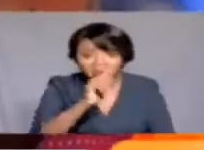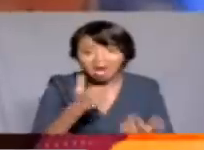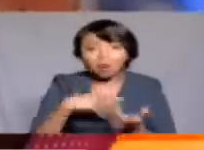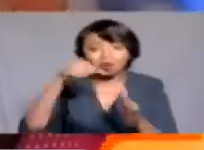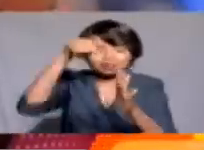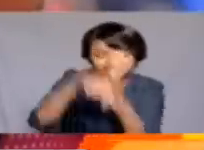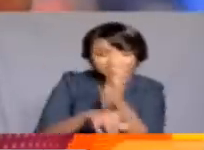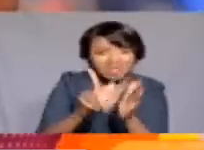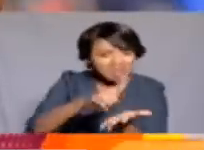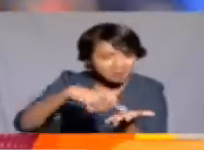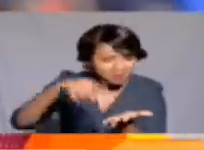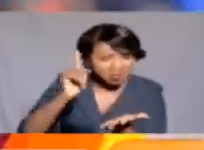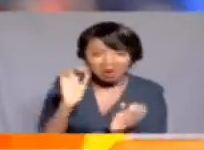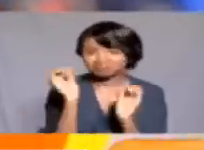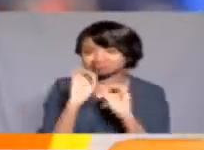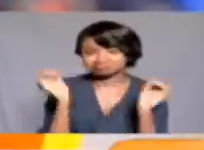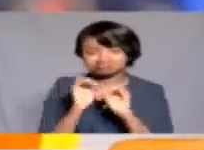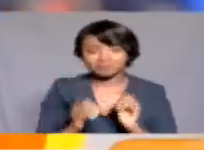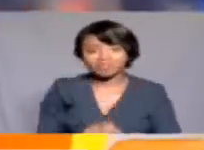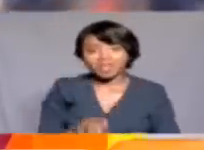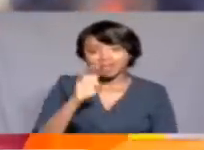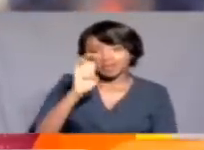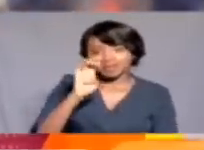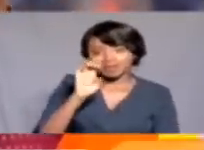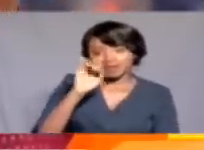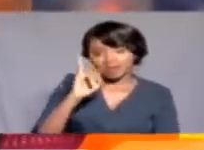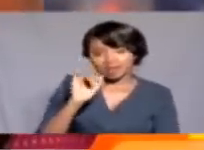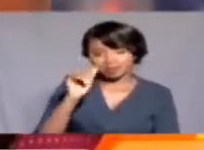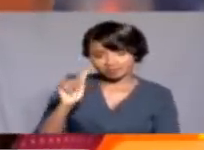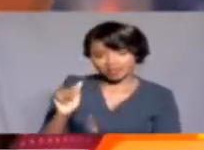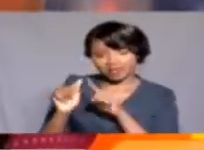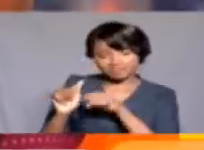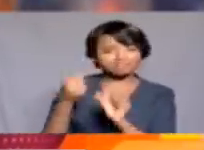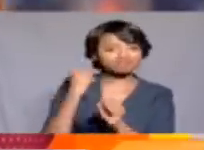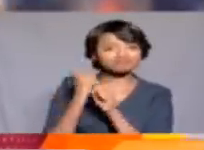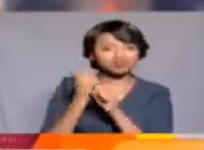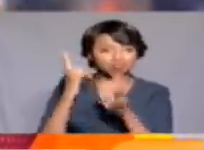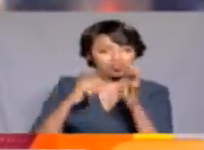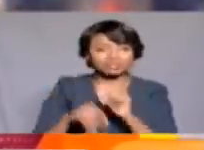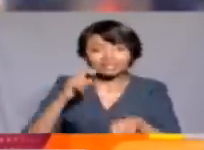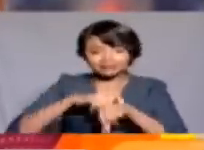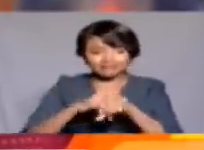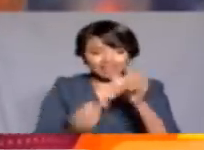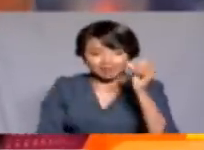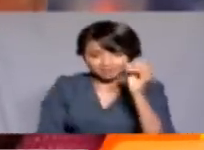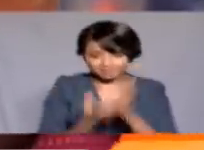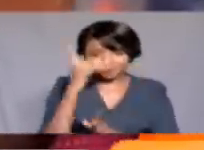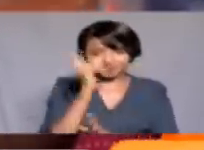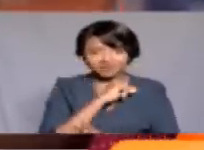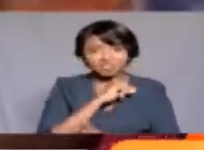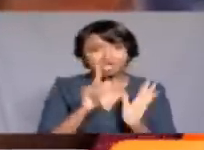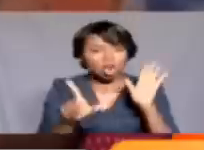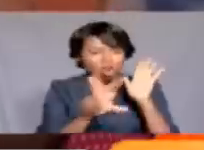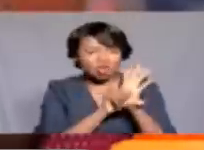on. The EIA was done at a point when the EIA law was quite young in the